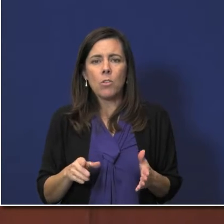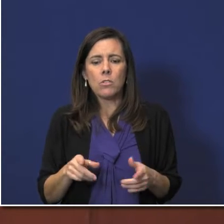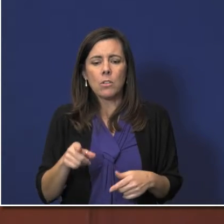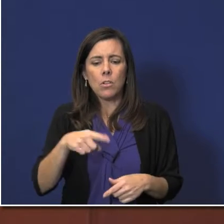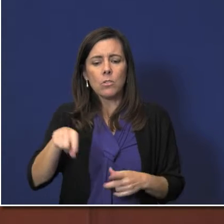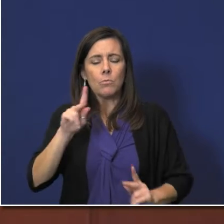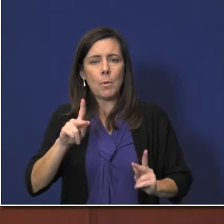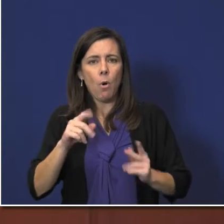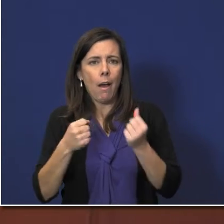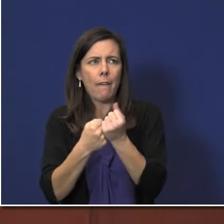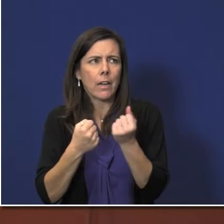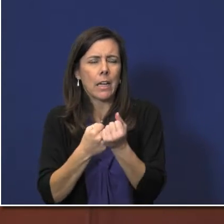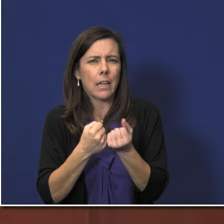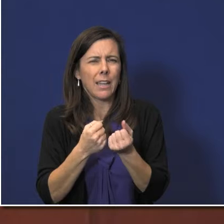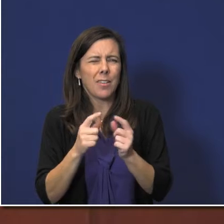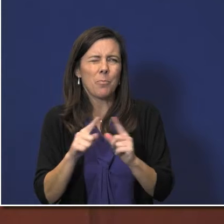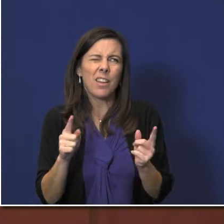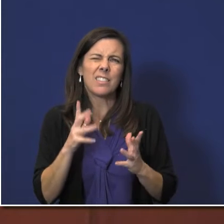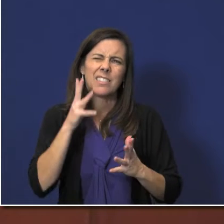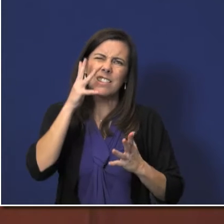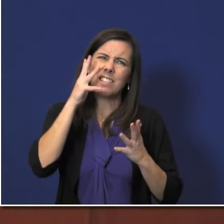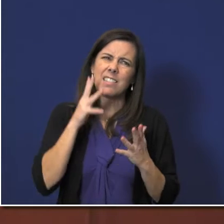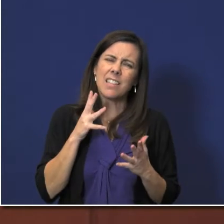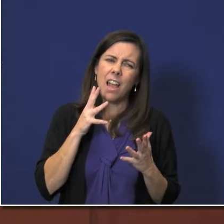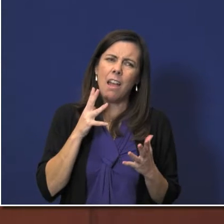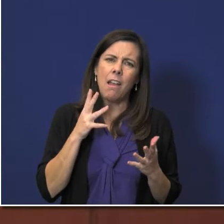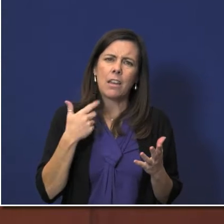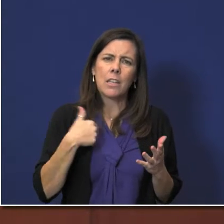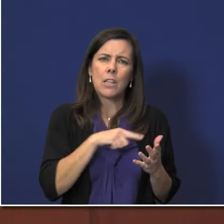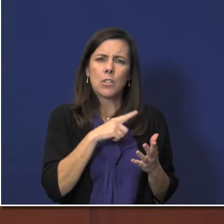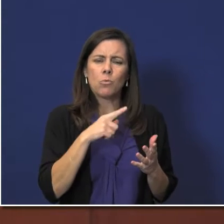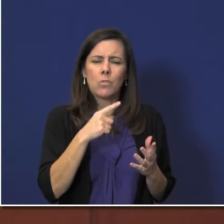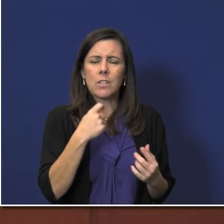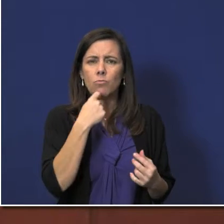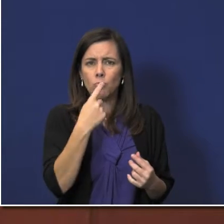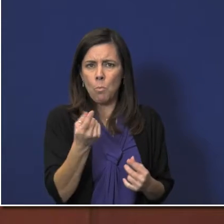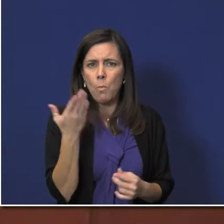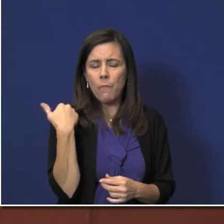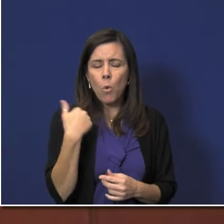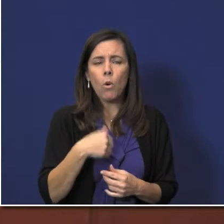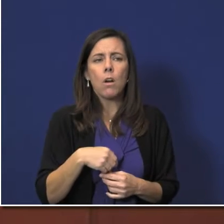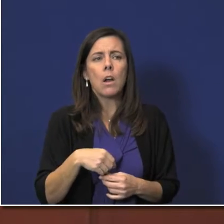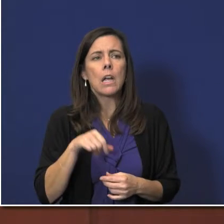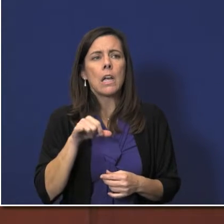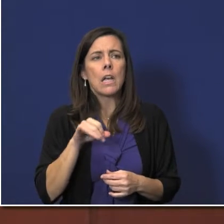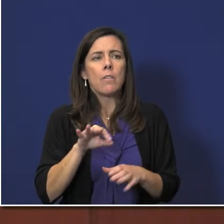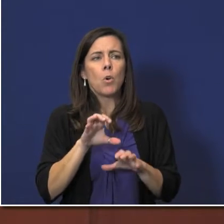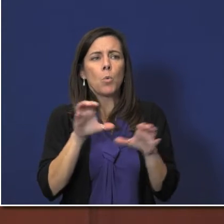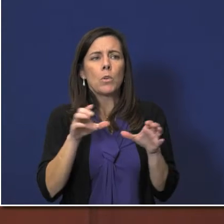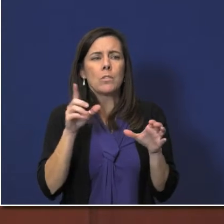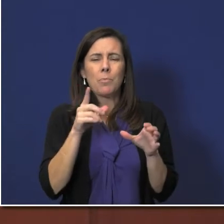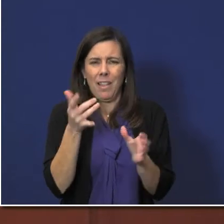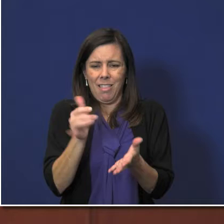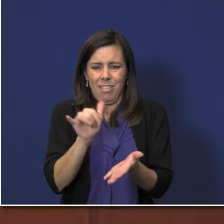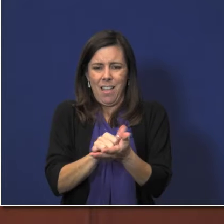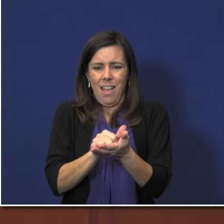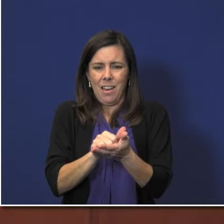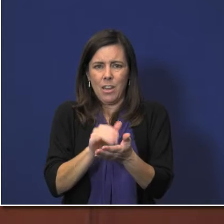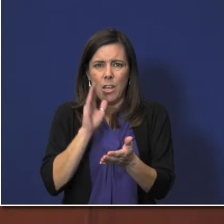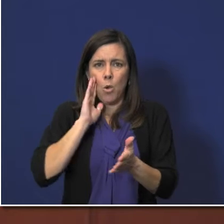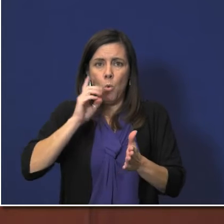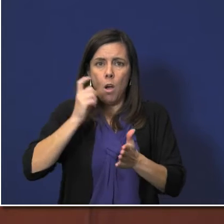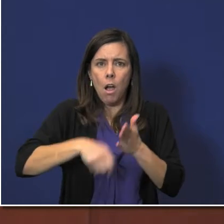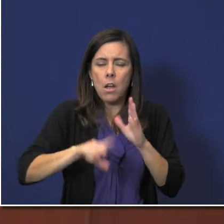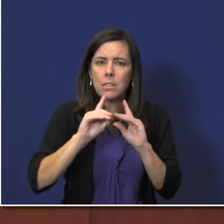for. The sad thing about that is, and has been pointed out a number of times, if we do something like that, then it's going to cost the district